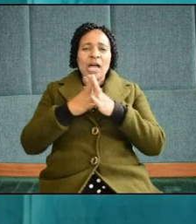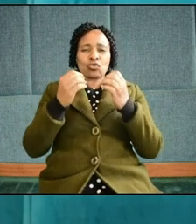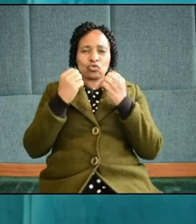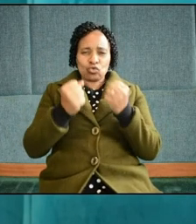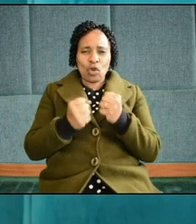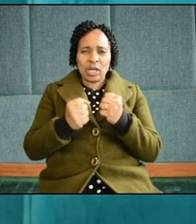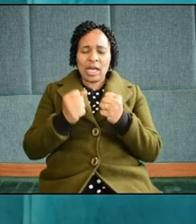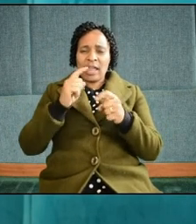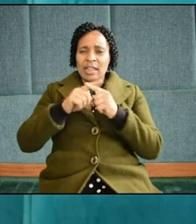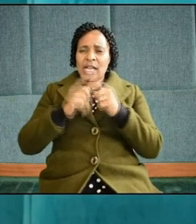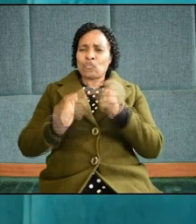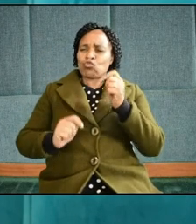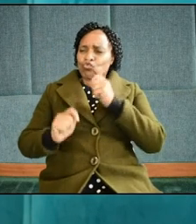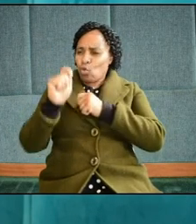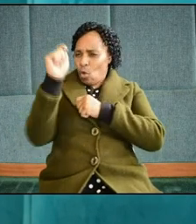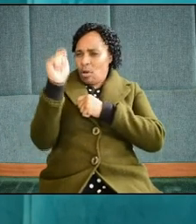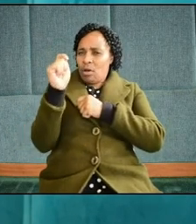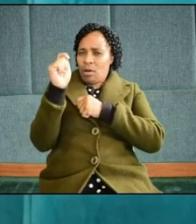numerous and as tall as